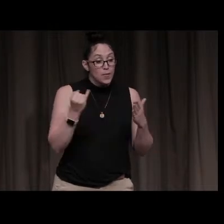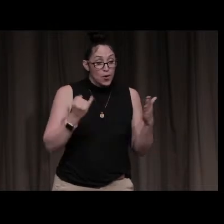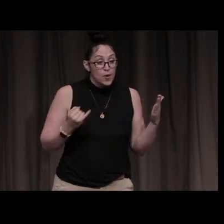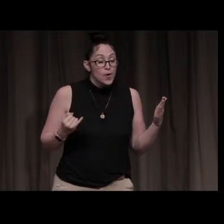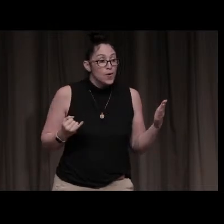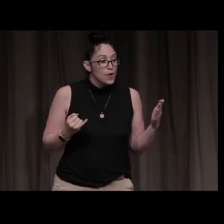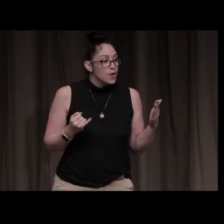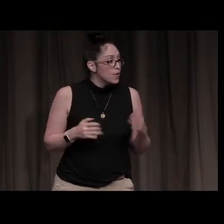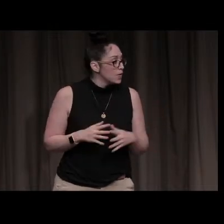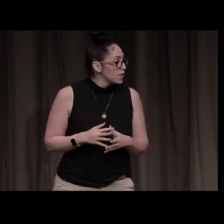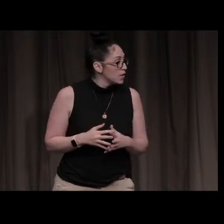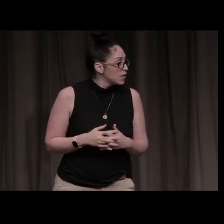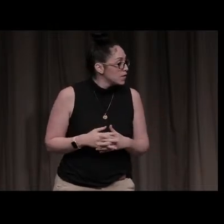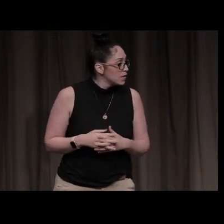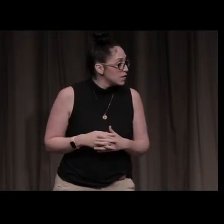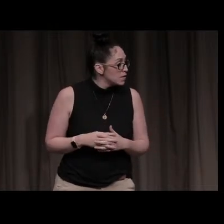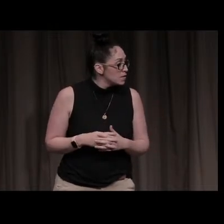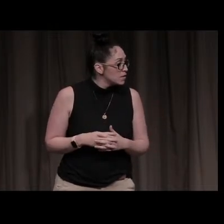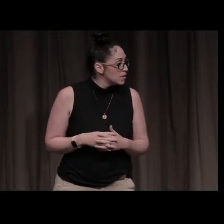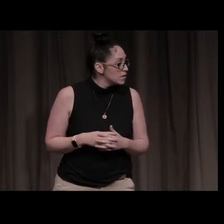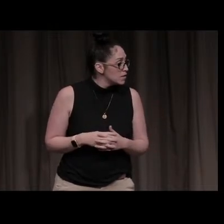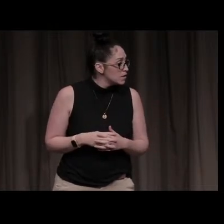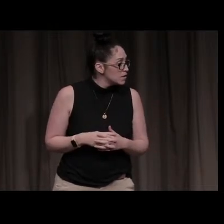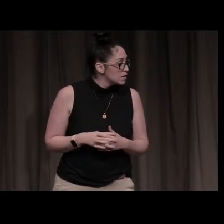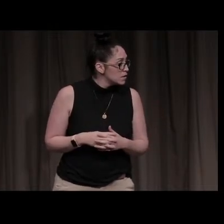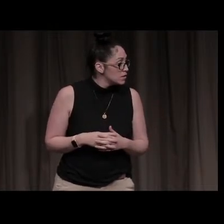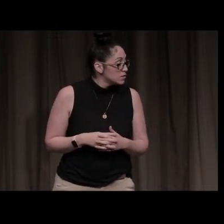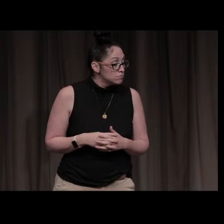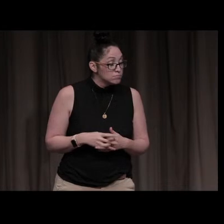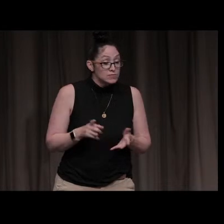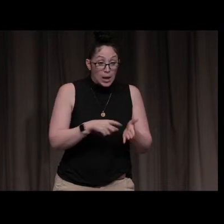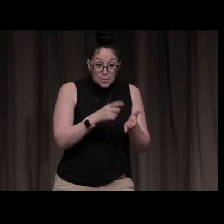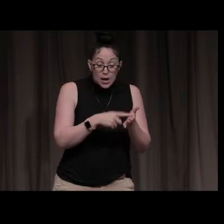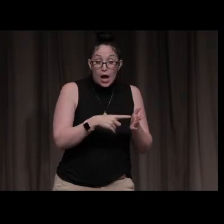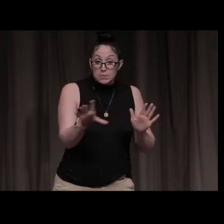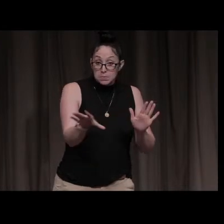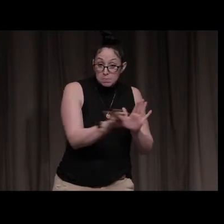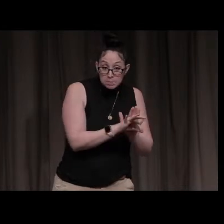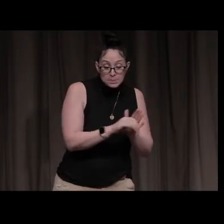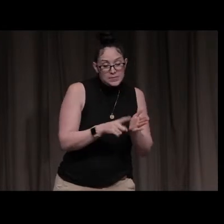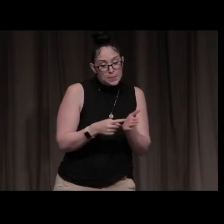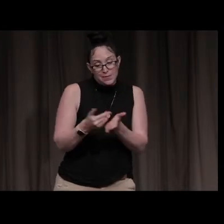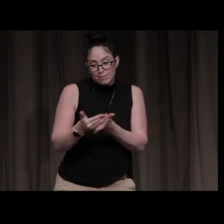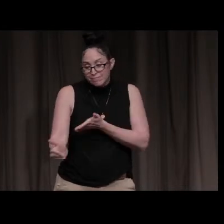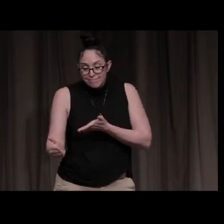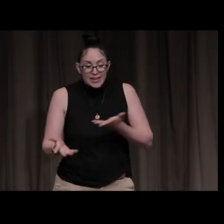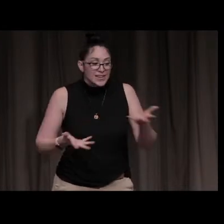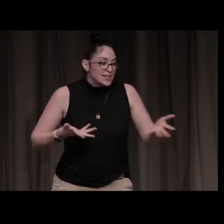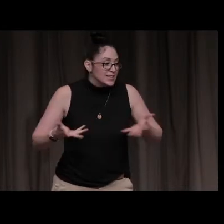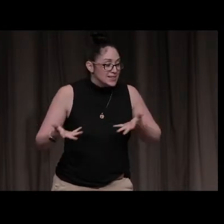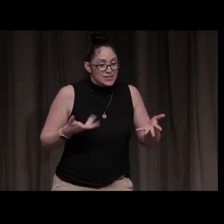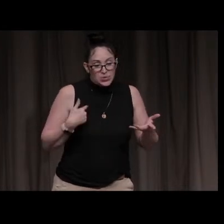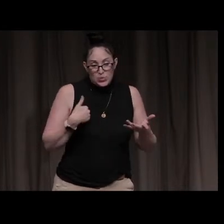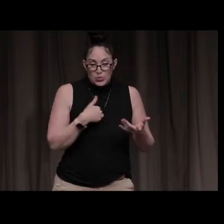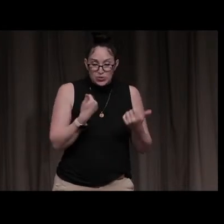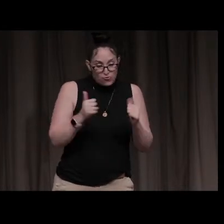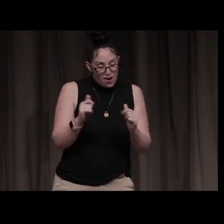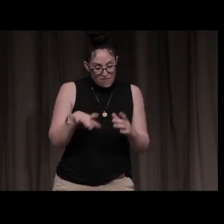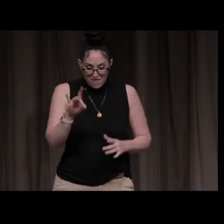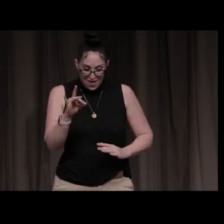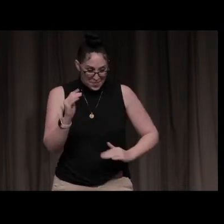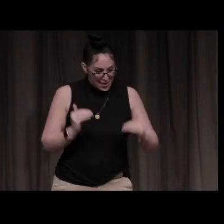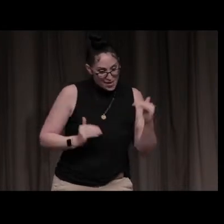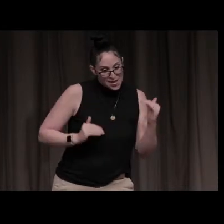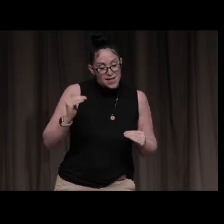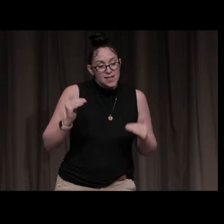purchase. Some get selected, some don't. So we're juggling, and we're trying to find it. But I think